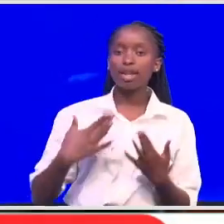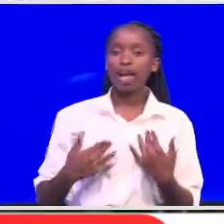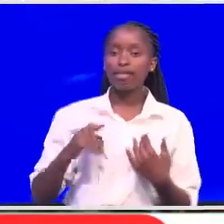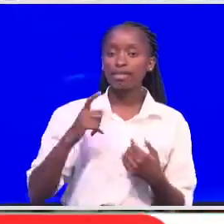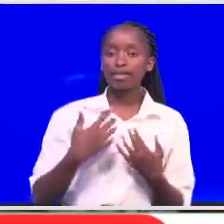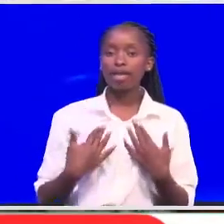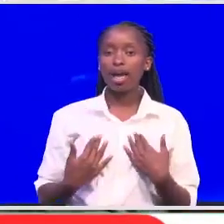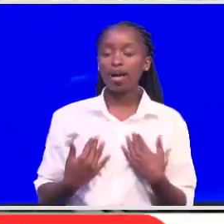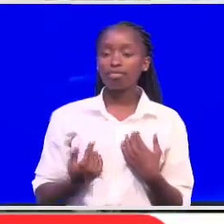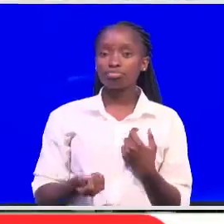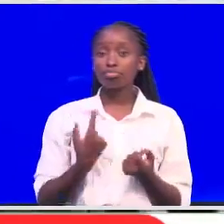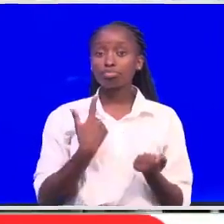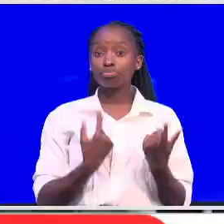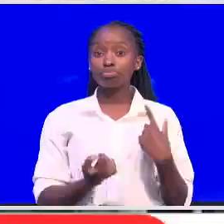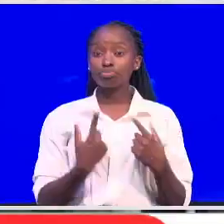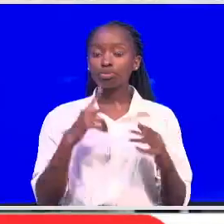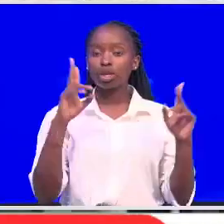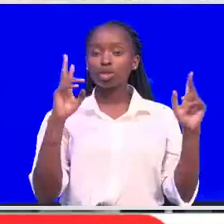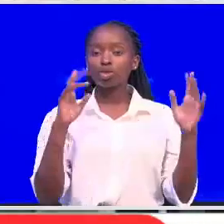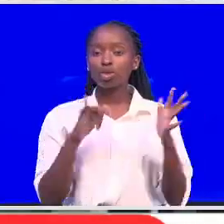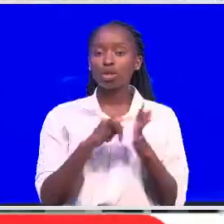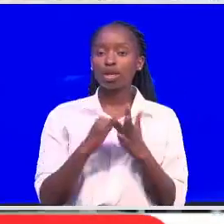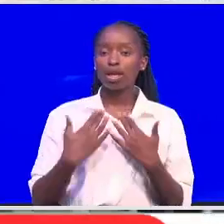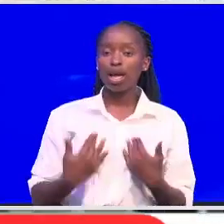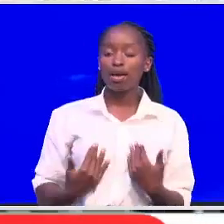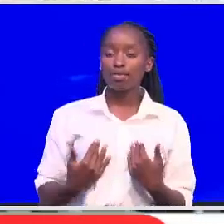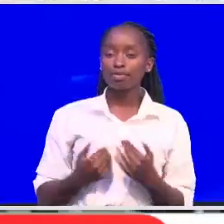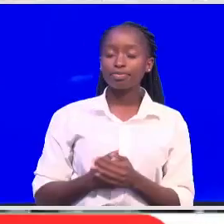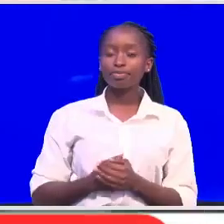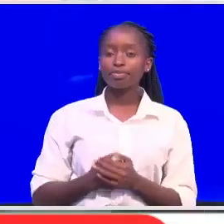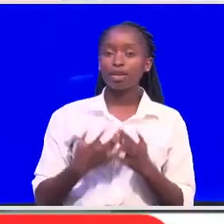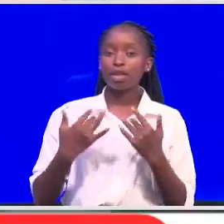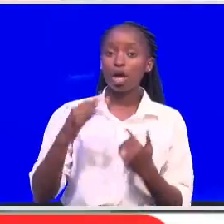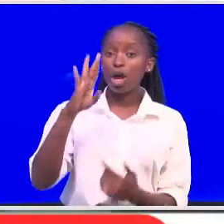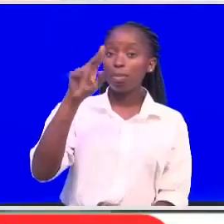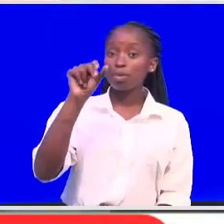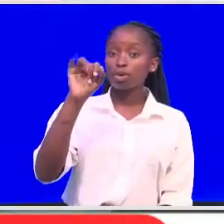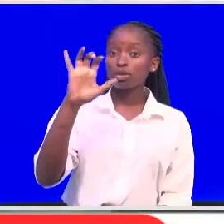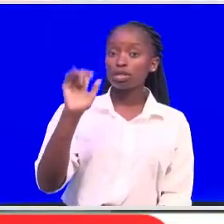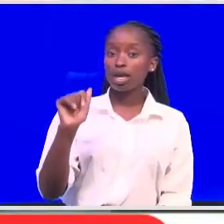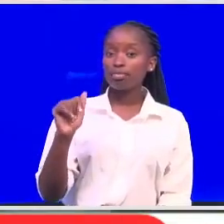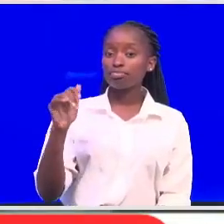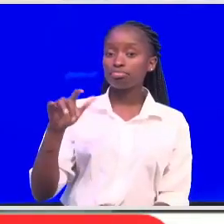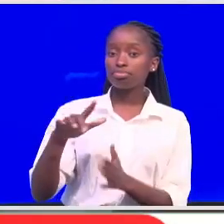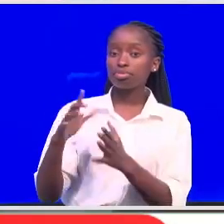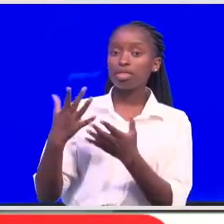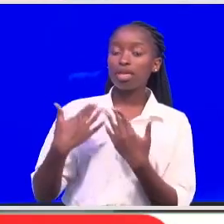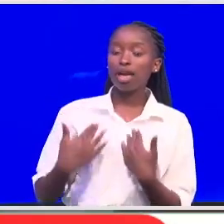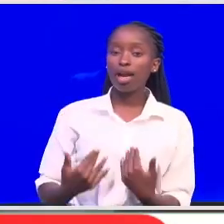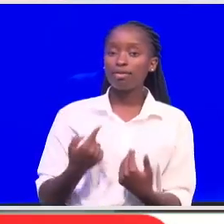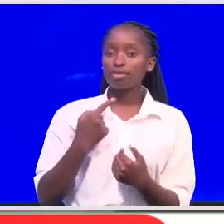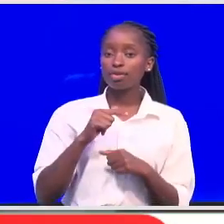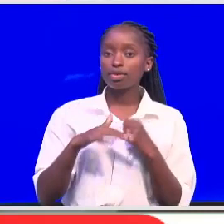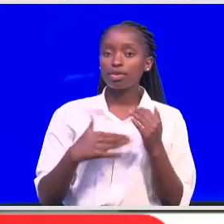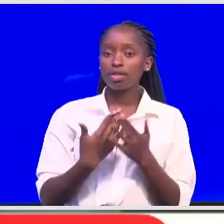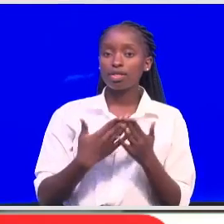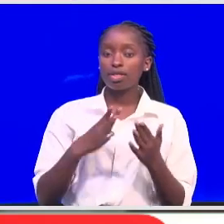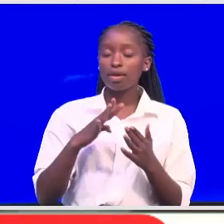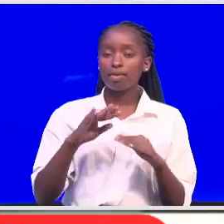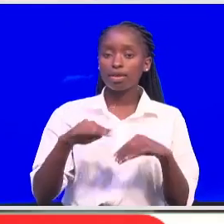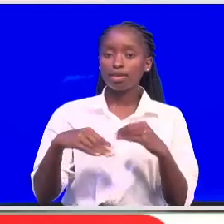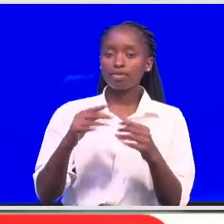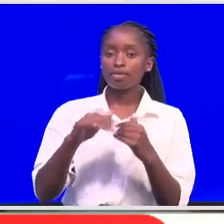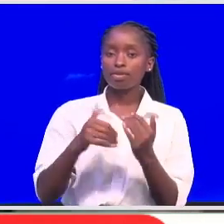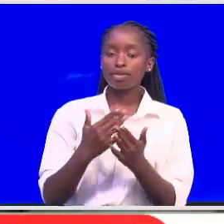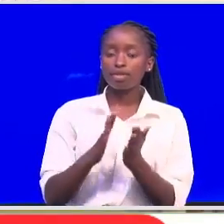issue. In his charm offensive, the Busia legislator has further distanced himself from any allegations of bribe-giving to any